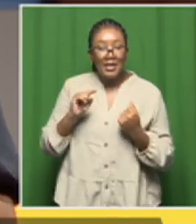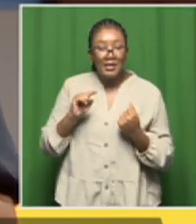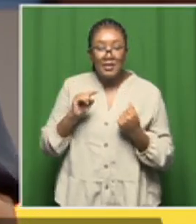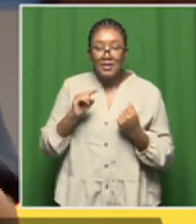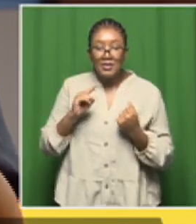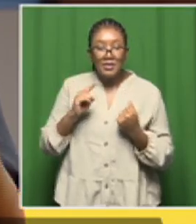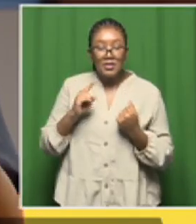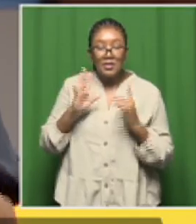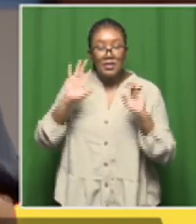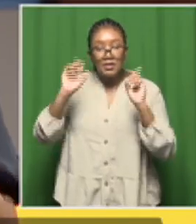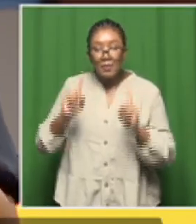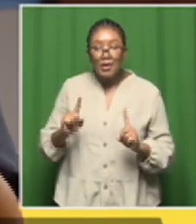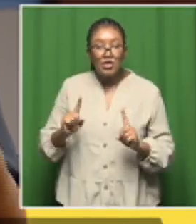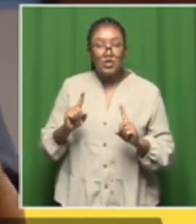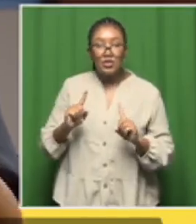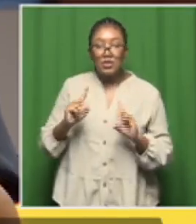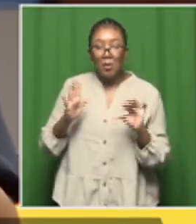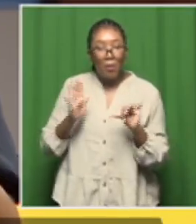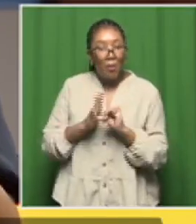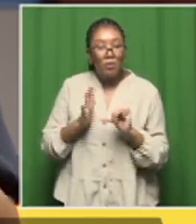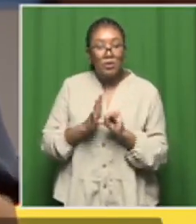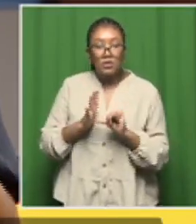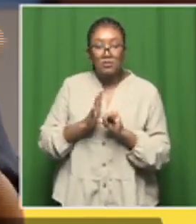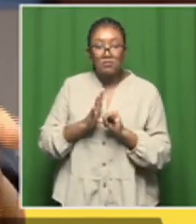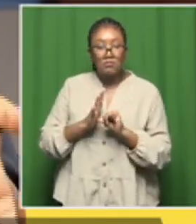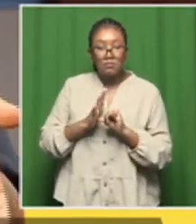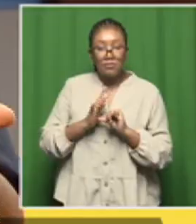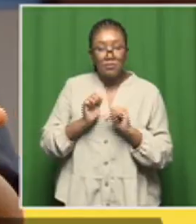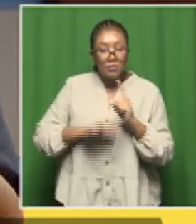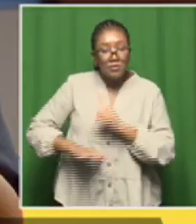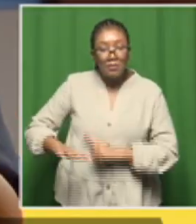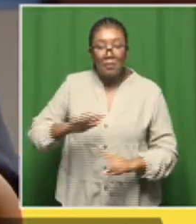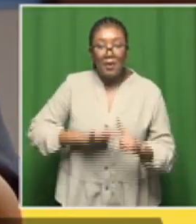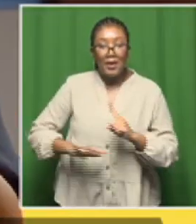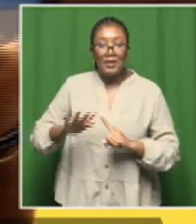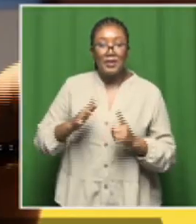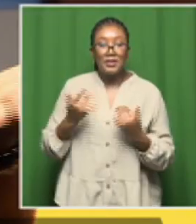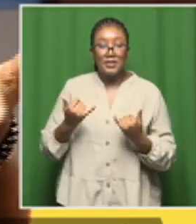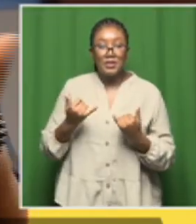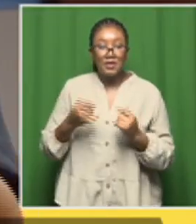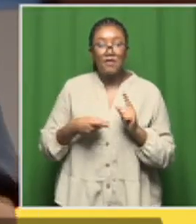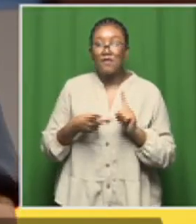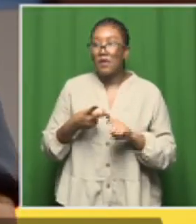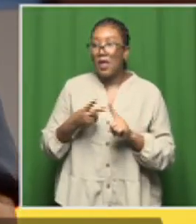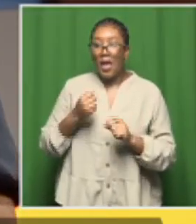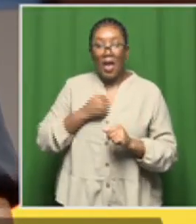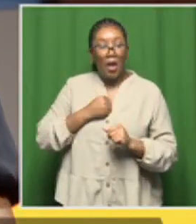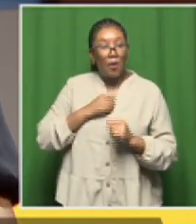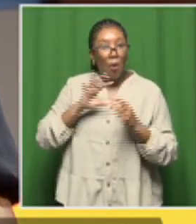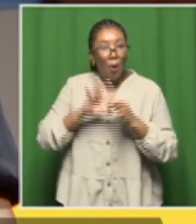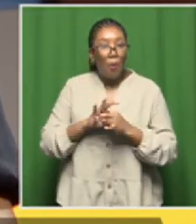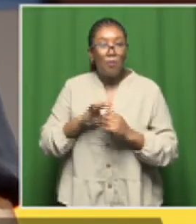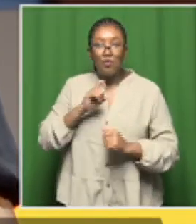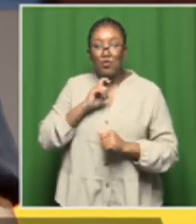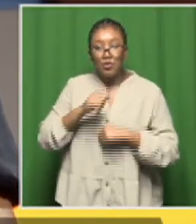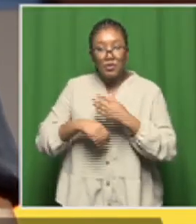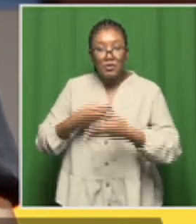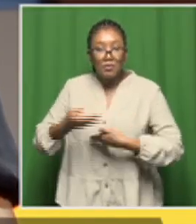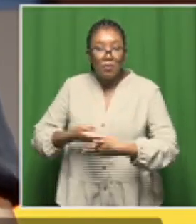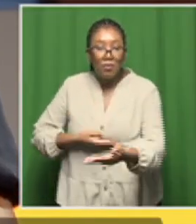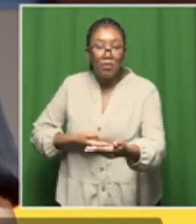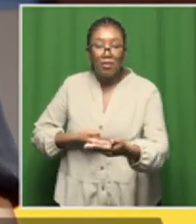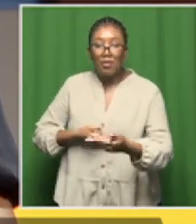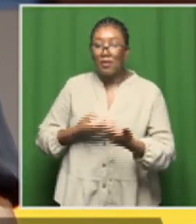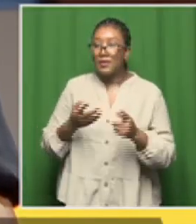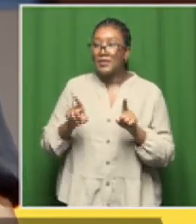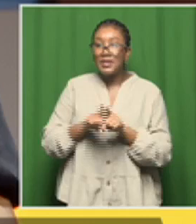you know. It's usually utilized, well, firstly in the domestic space in our homes, but it's also used by healers and